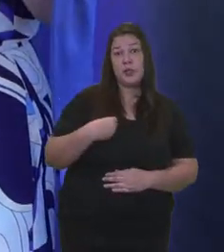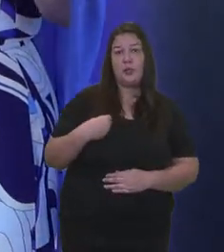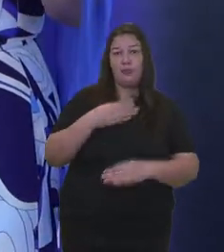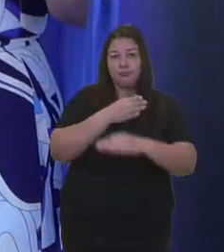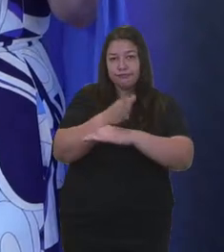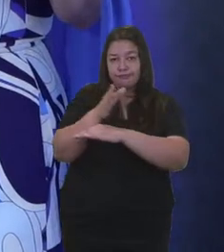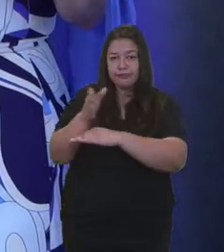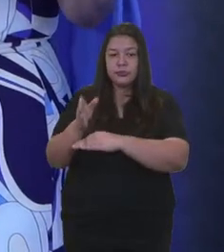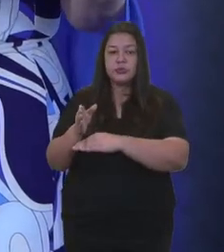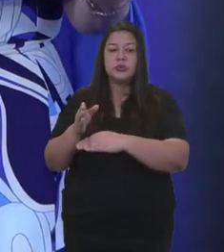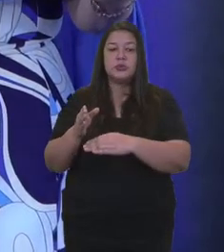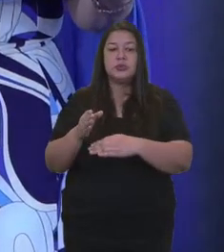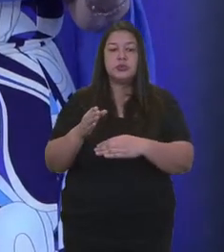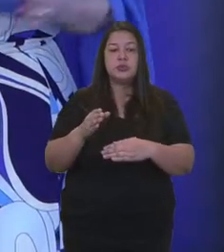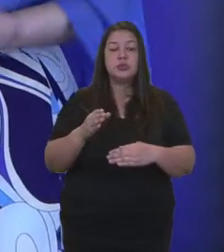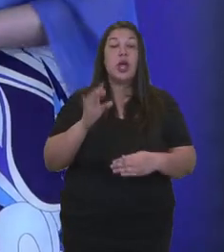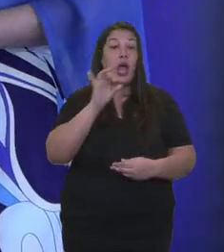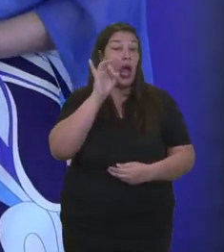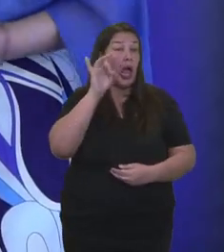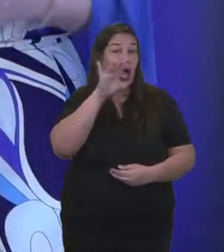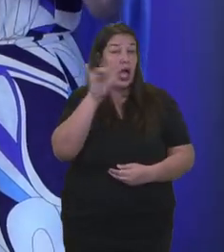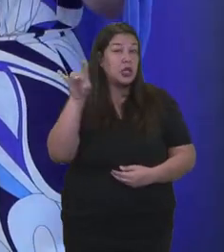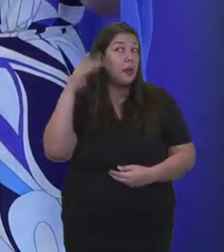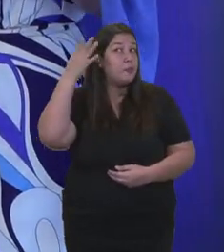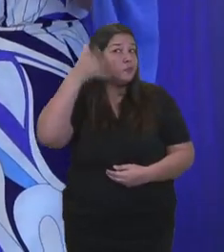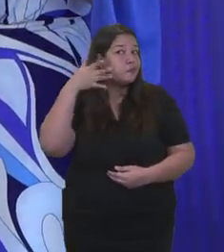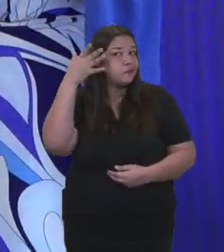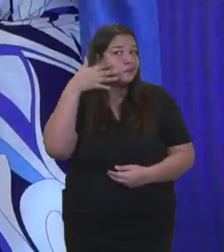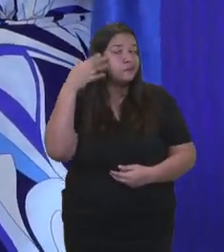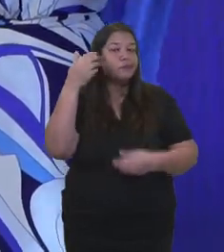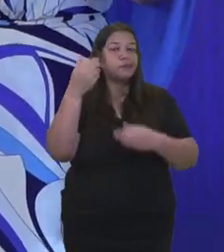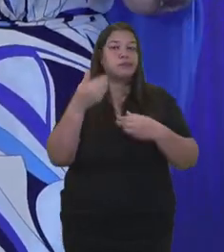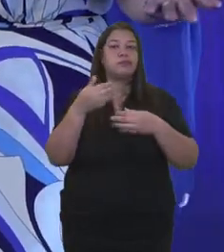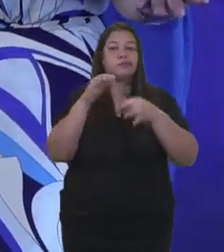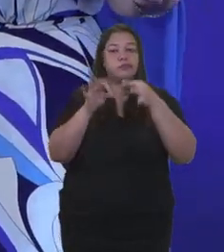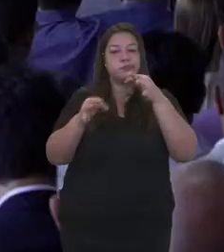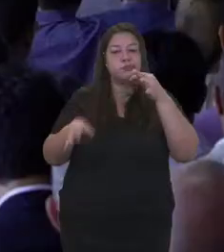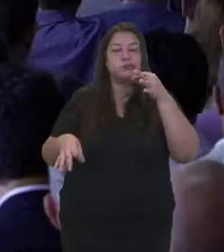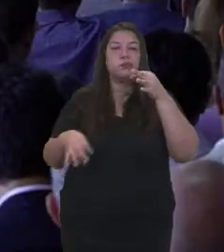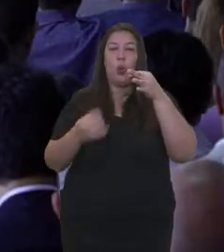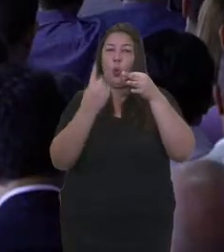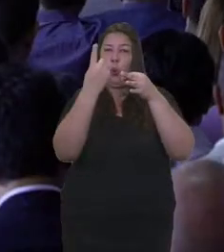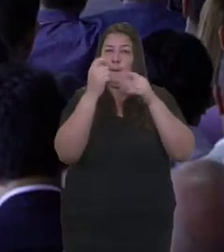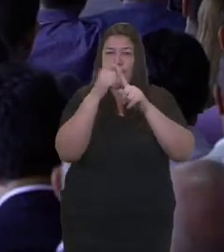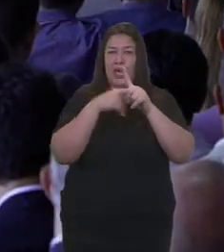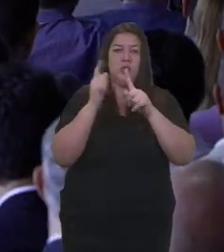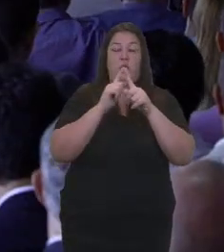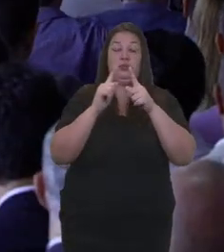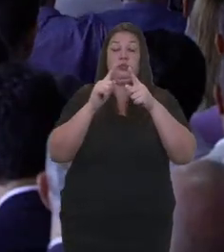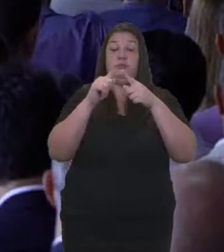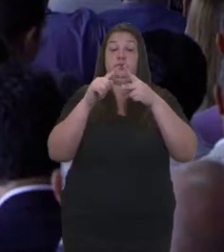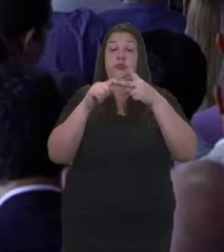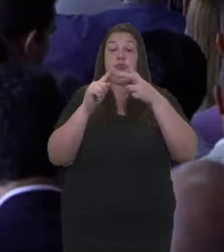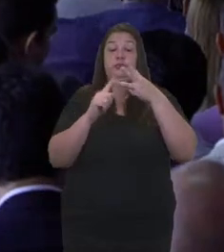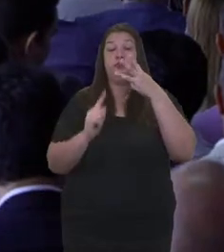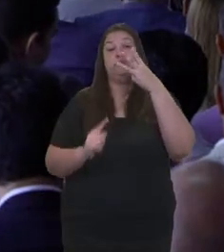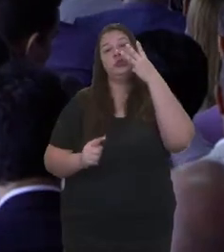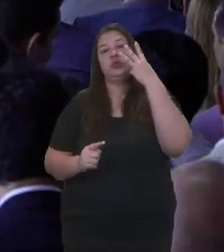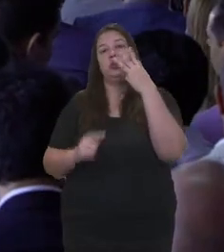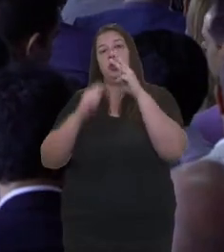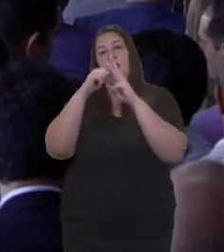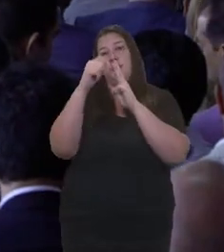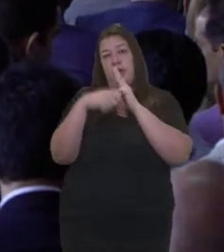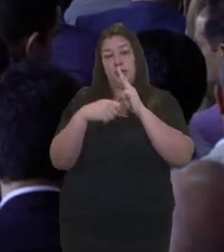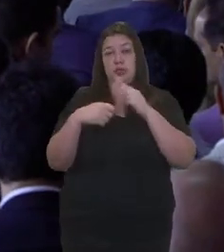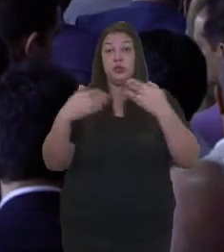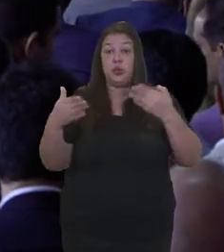we decided to distribute every talk instead of 1 month, in 3 months. And so